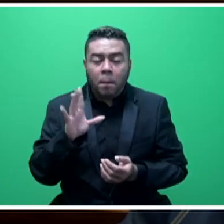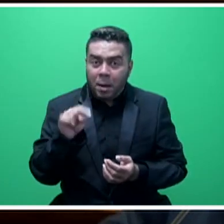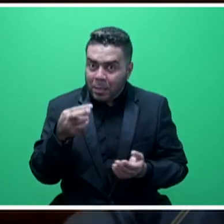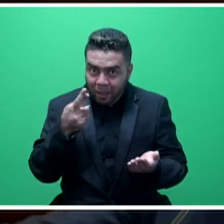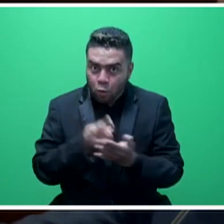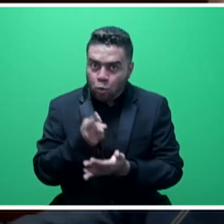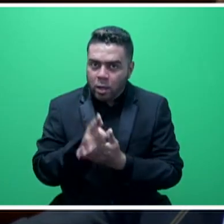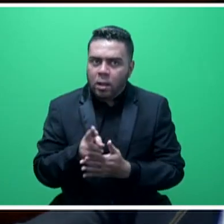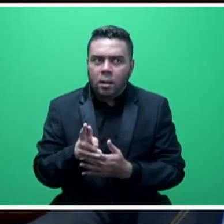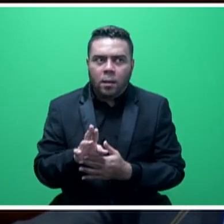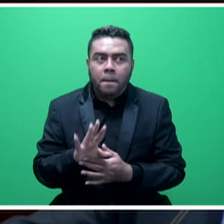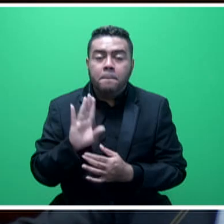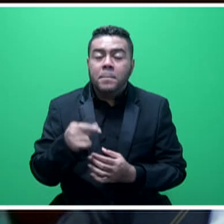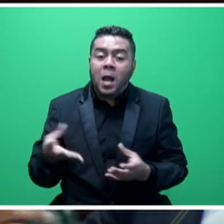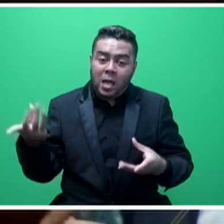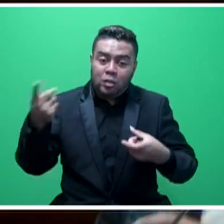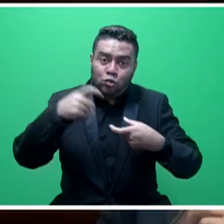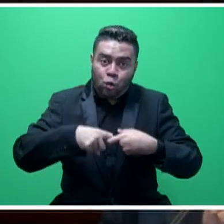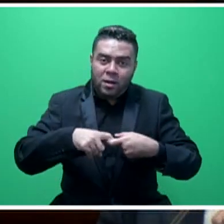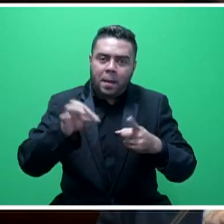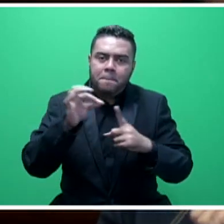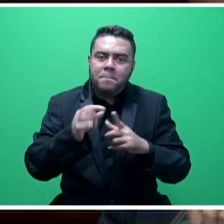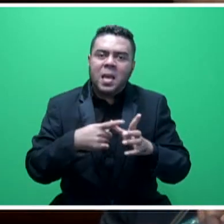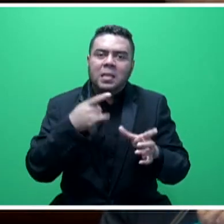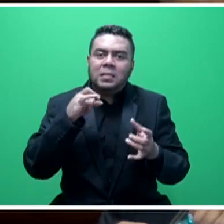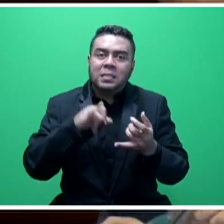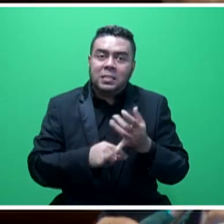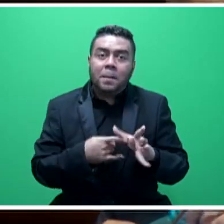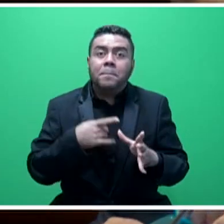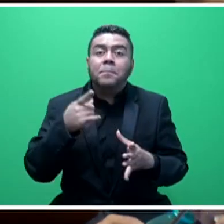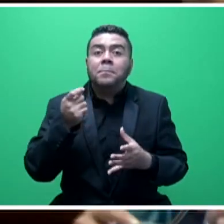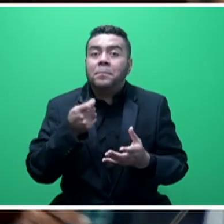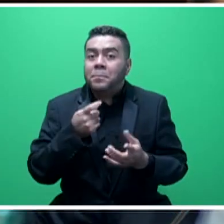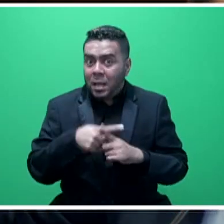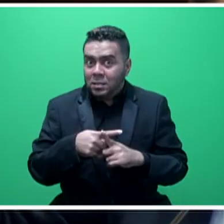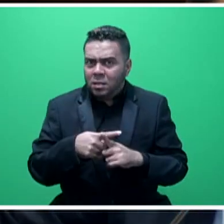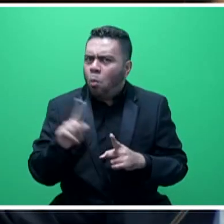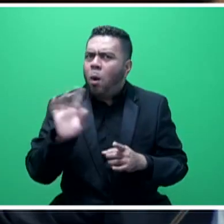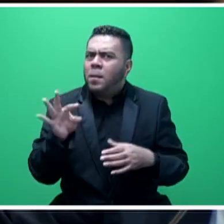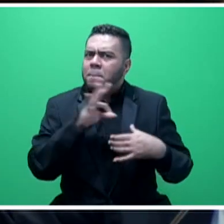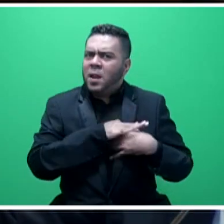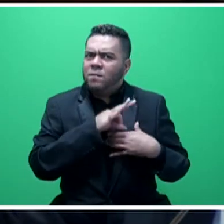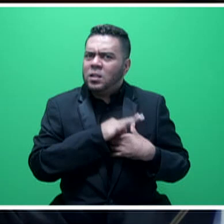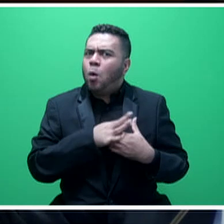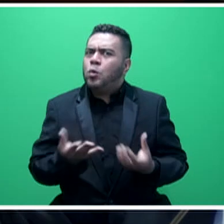facts. By joining PACER Plus, Mr. Speaker, sir, what benefits are we giving to